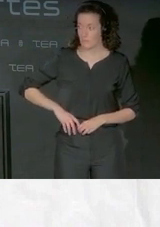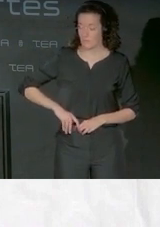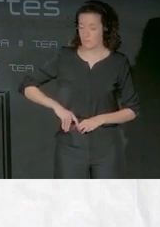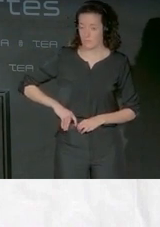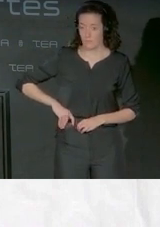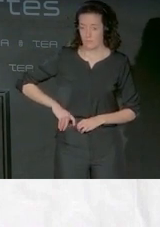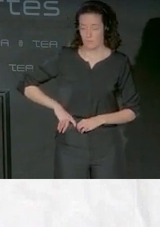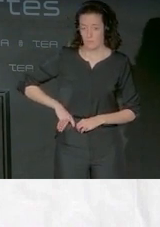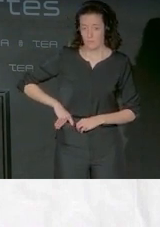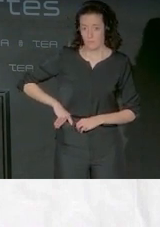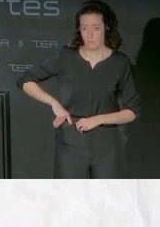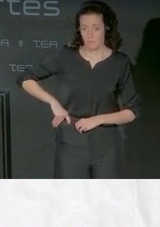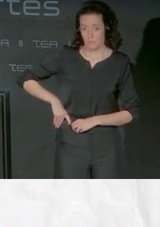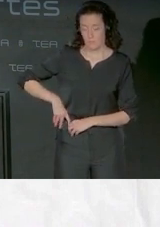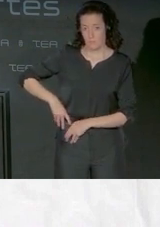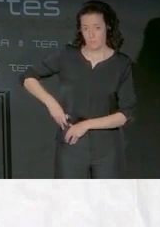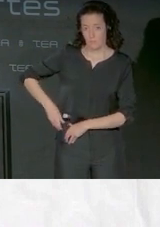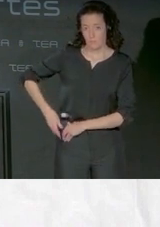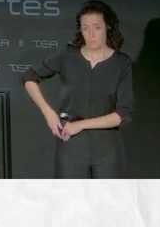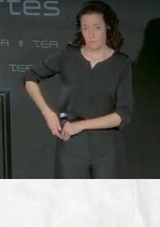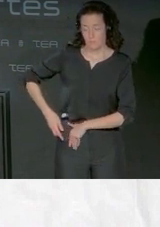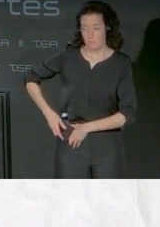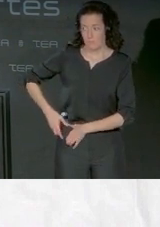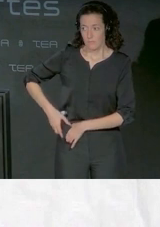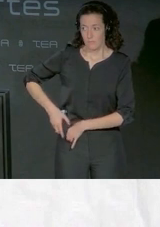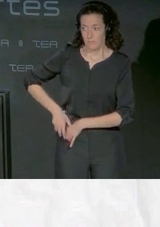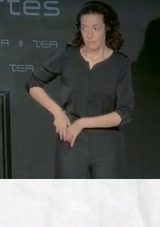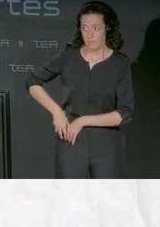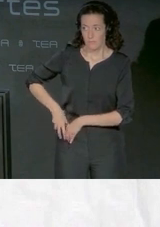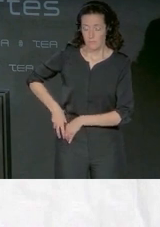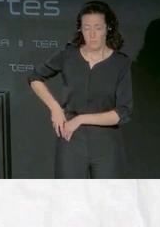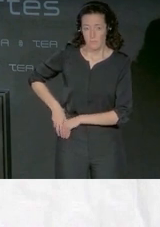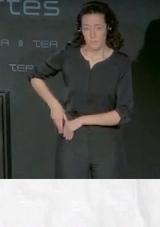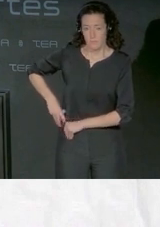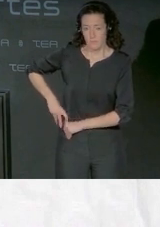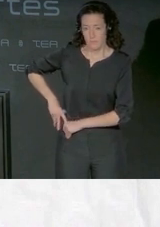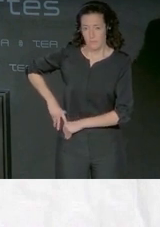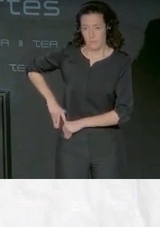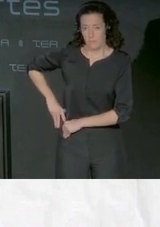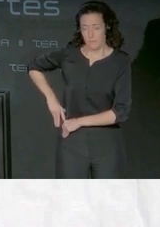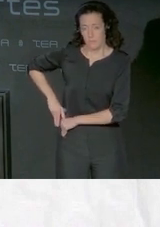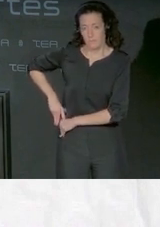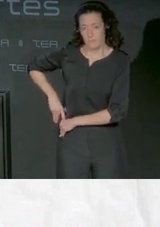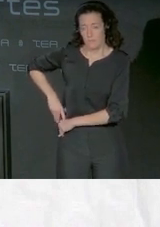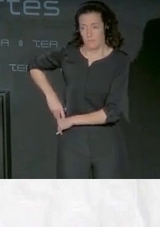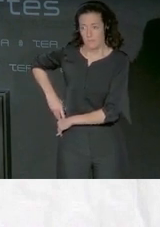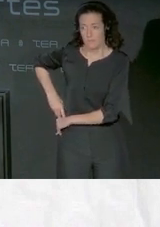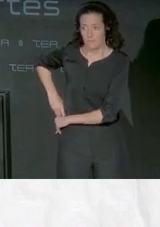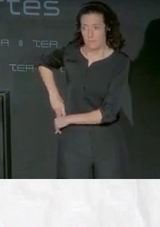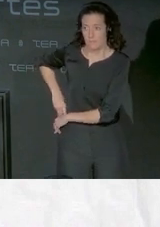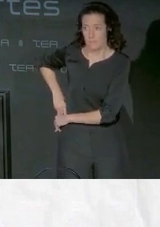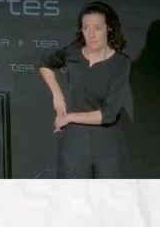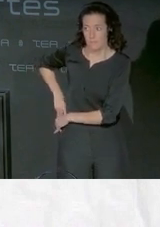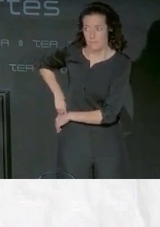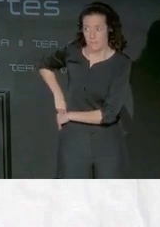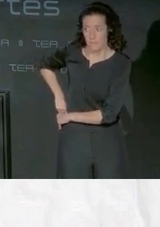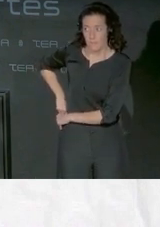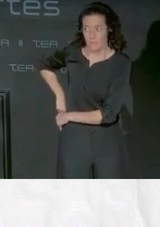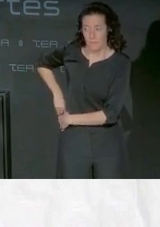on the cultural, social, and educational dimensions of video games. But if I had to sum it up in two